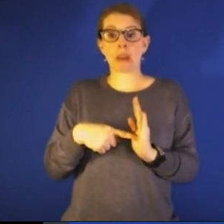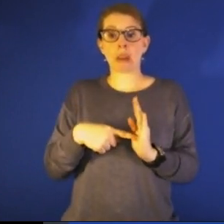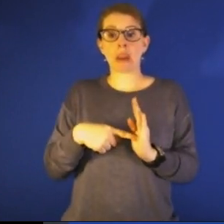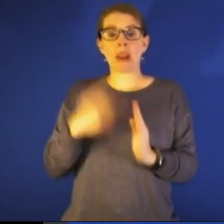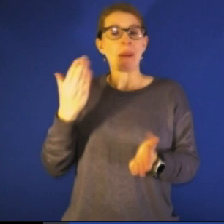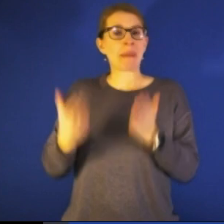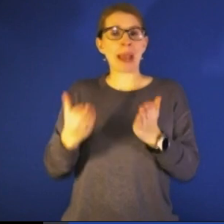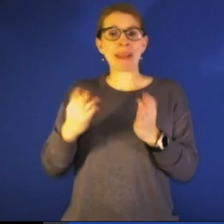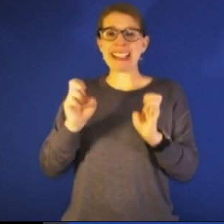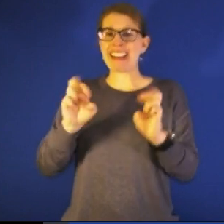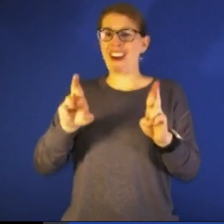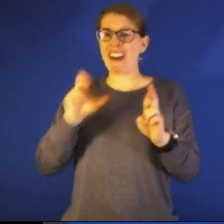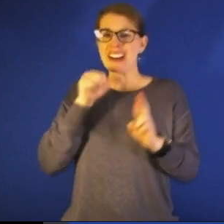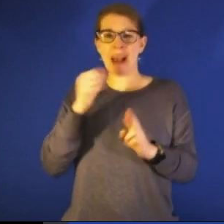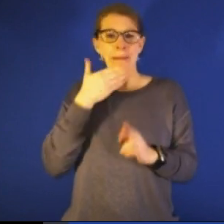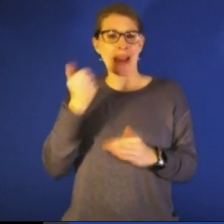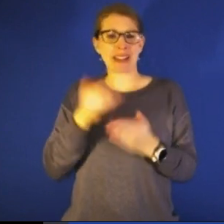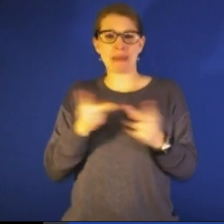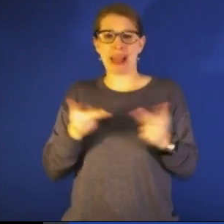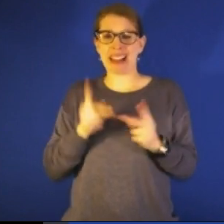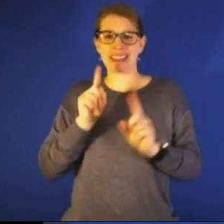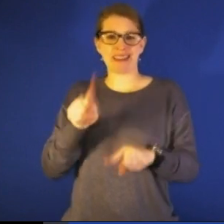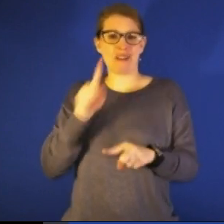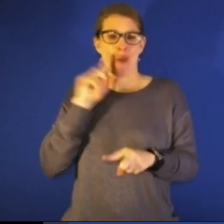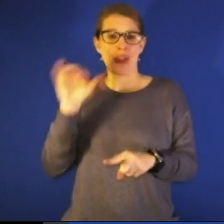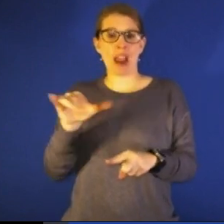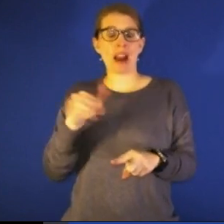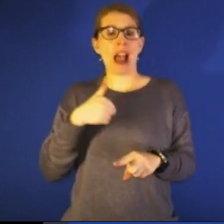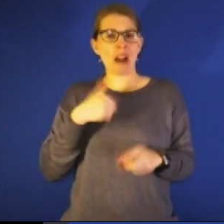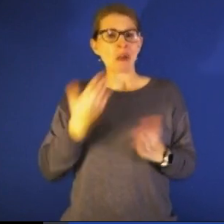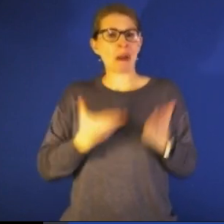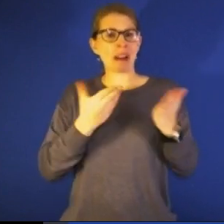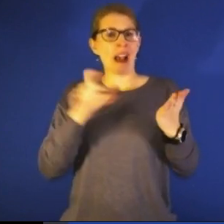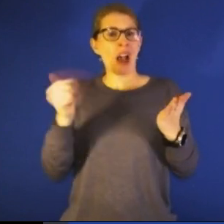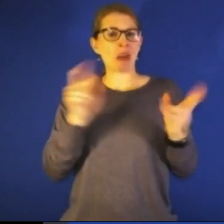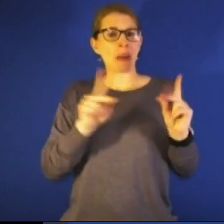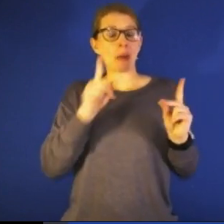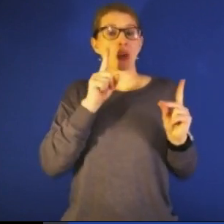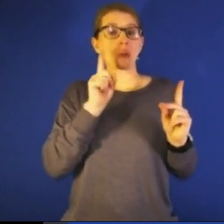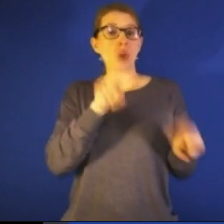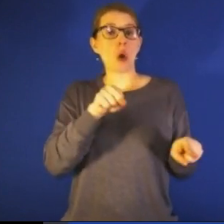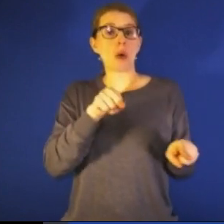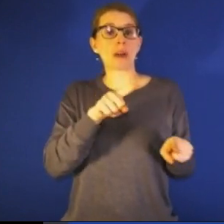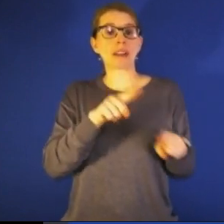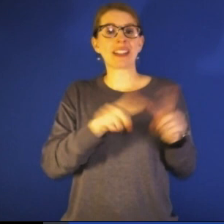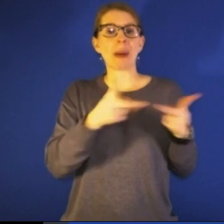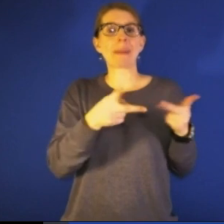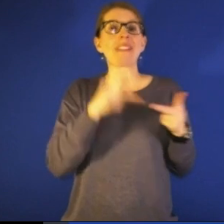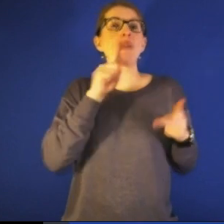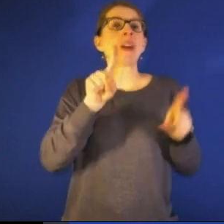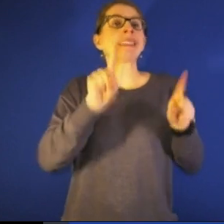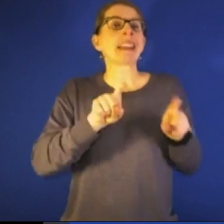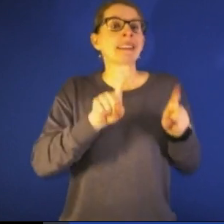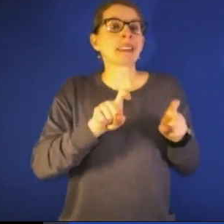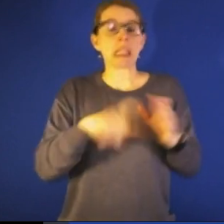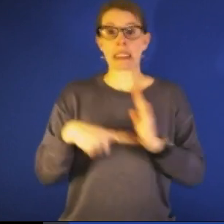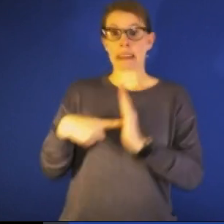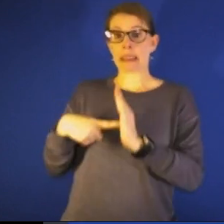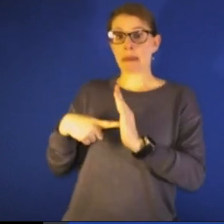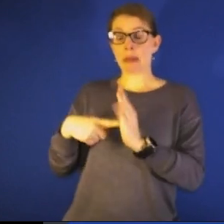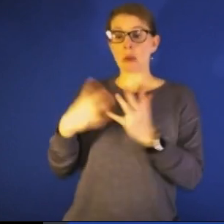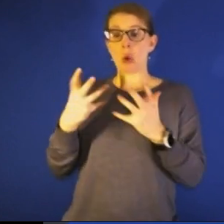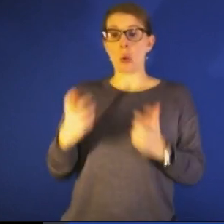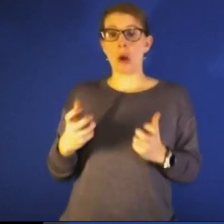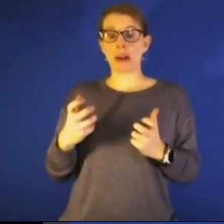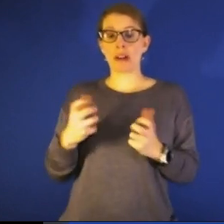is not the best place for that, and I would recommend people go somewhere else for testing. But otherwise, the symptoms, we want to avoid a secondary